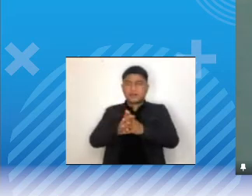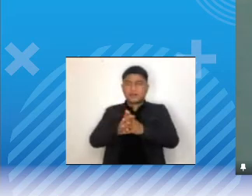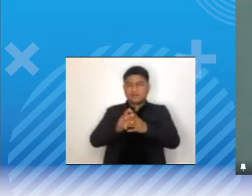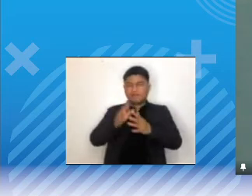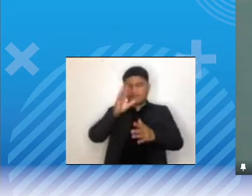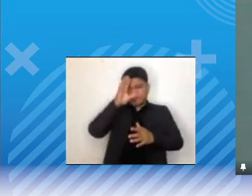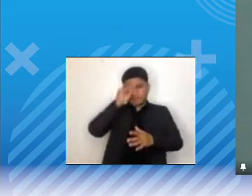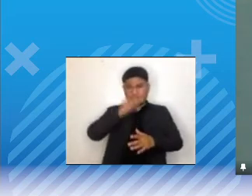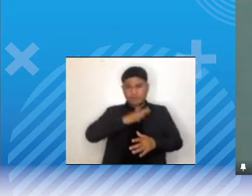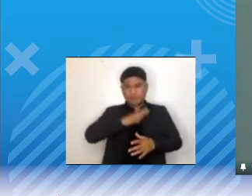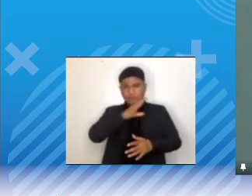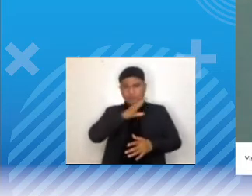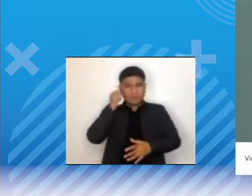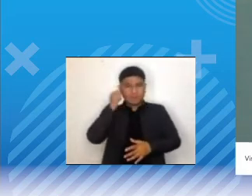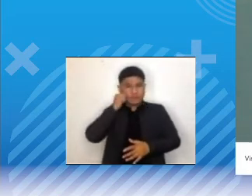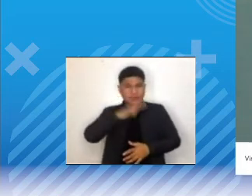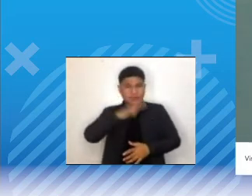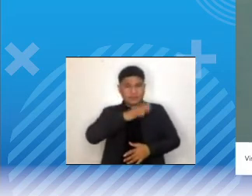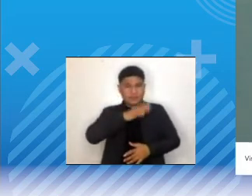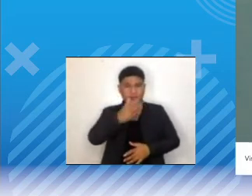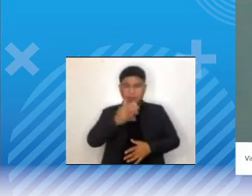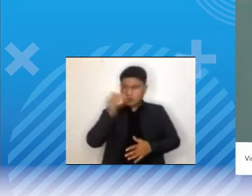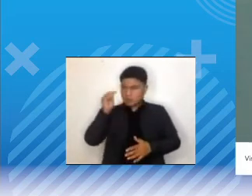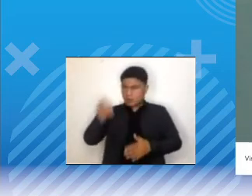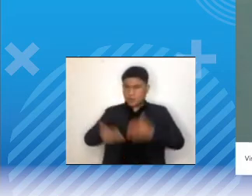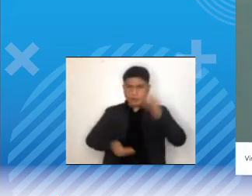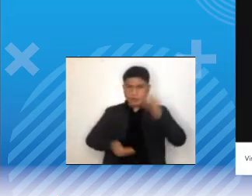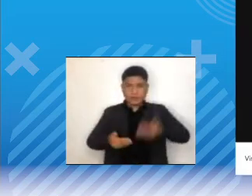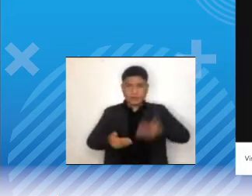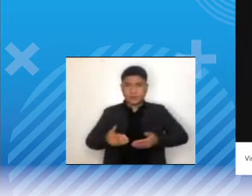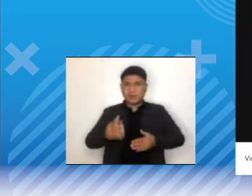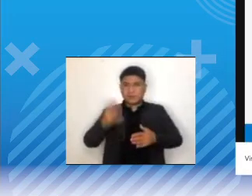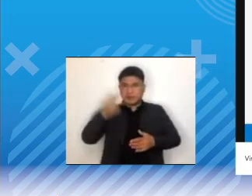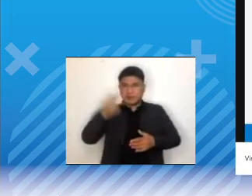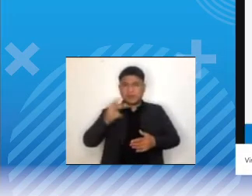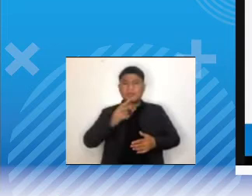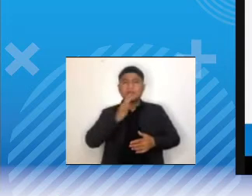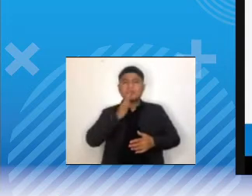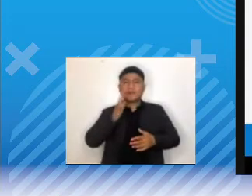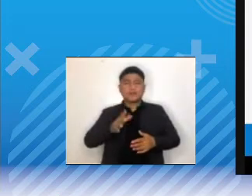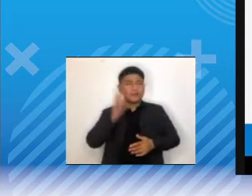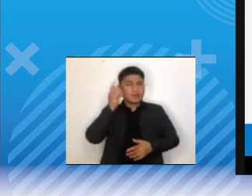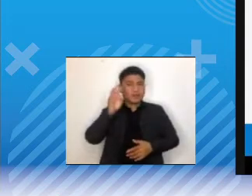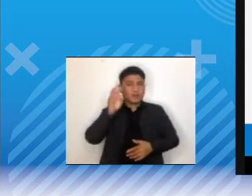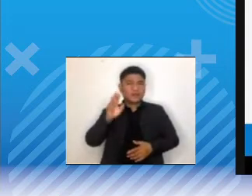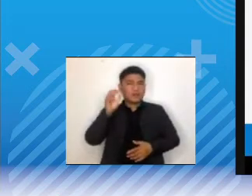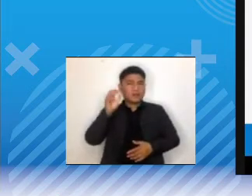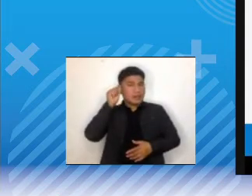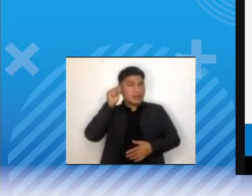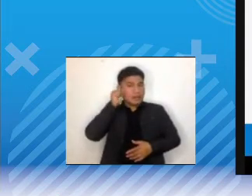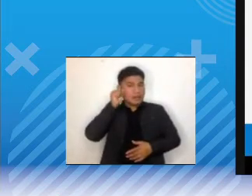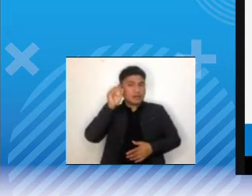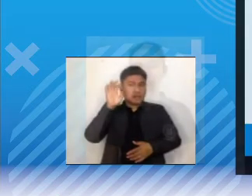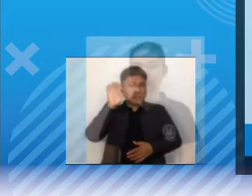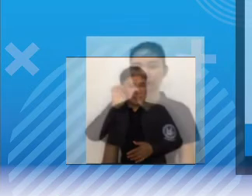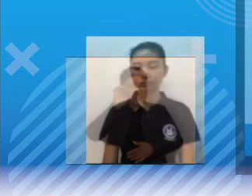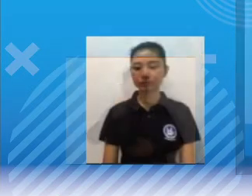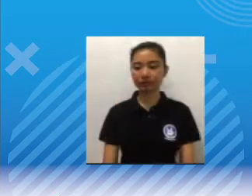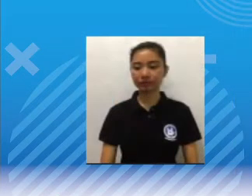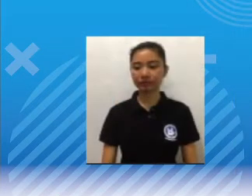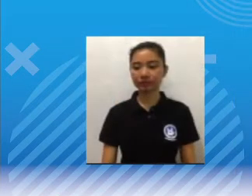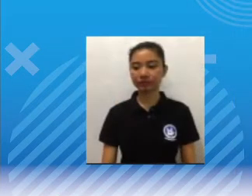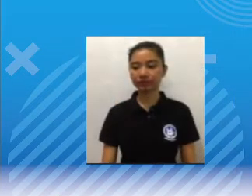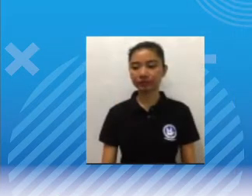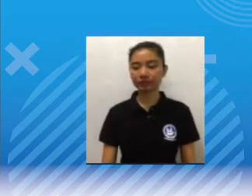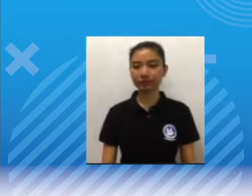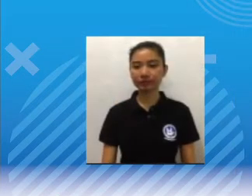and gentlemen, let us welcome our second speaker, Dr. Allen Espinosa. Thank you, Allen? MC.